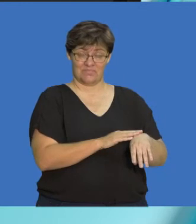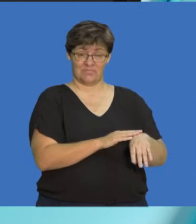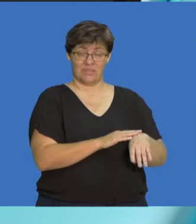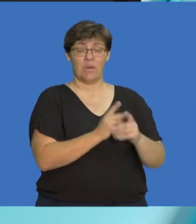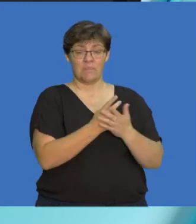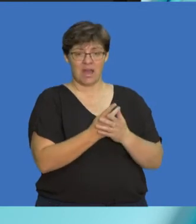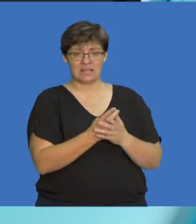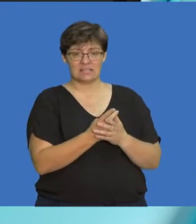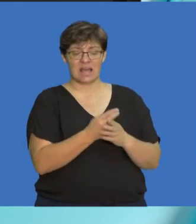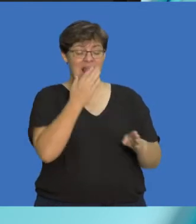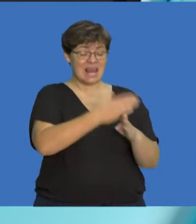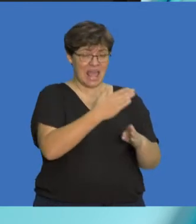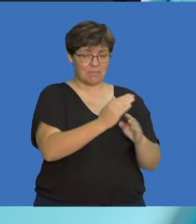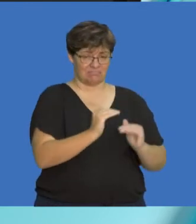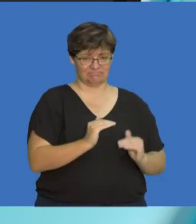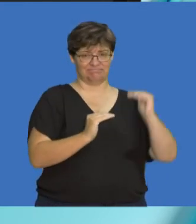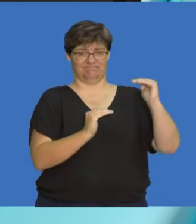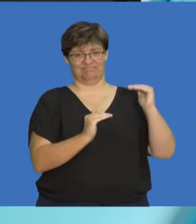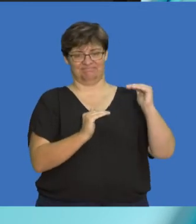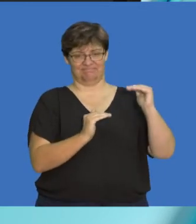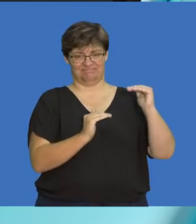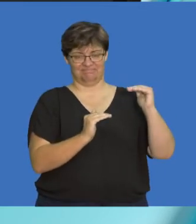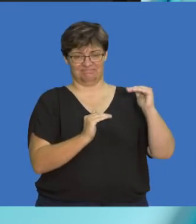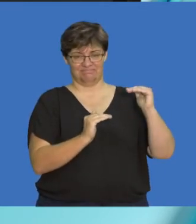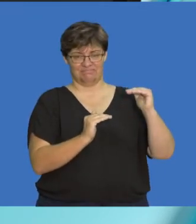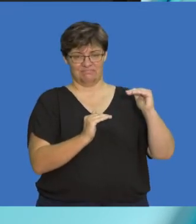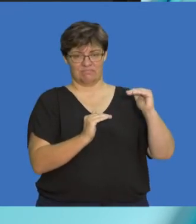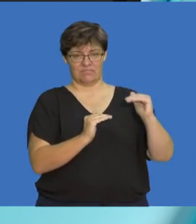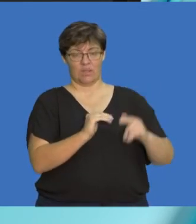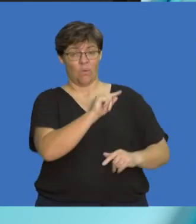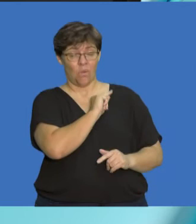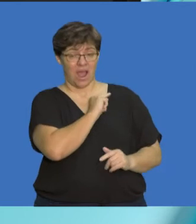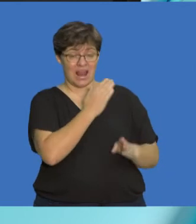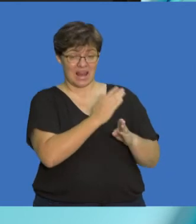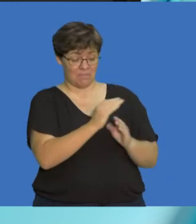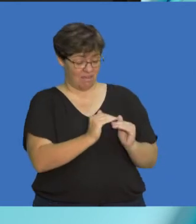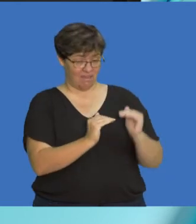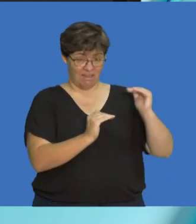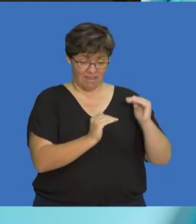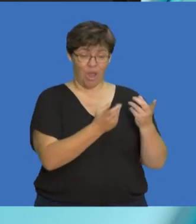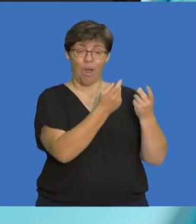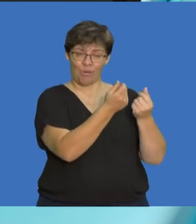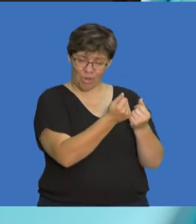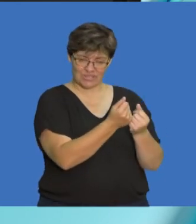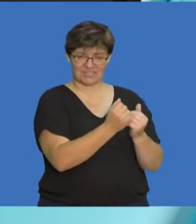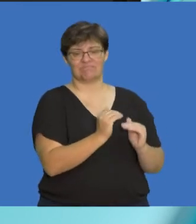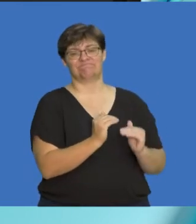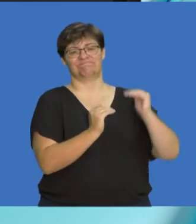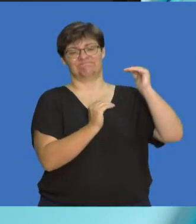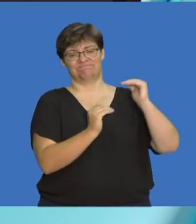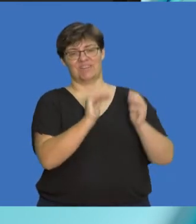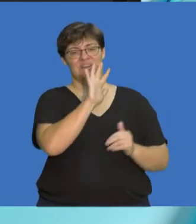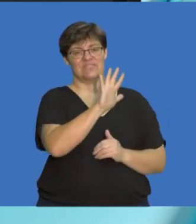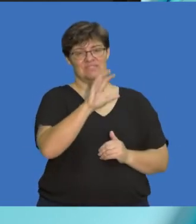more labor involved. And therefore, your labor costs would increase by